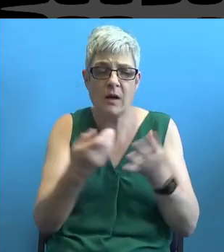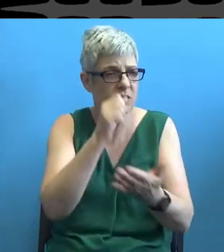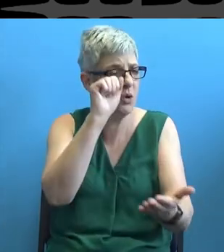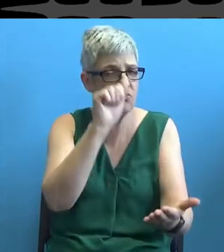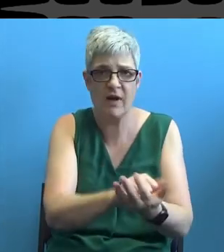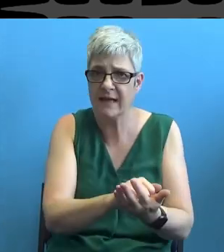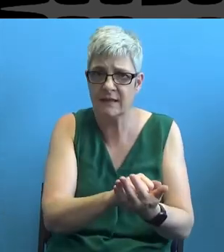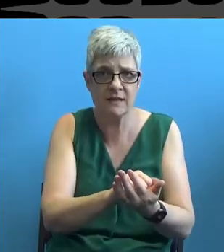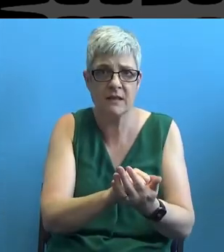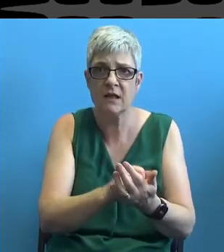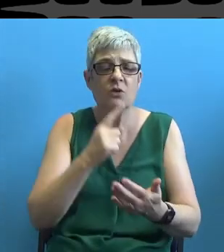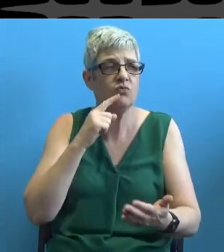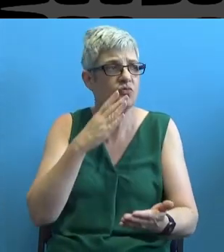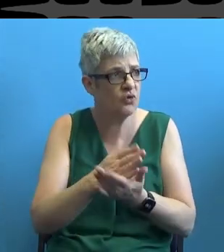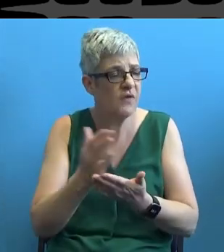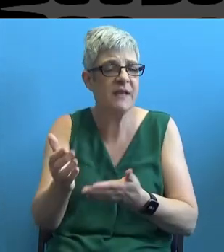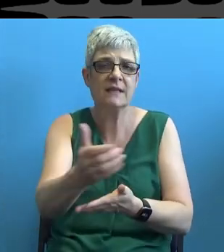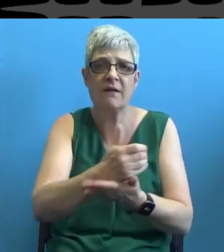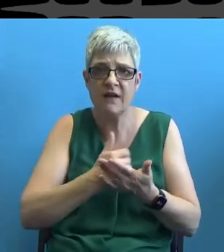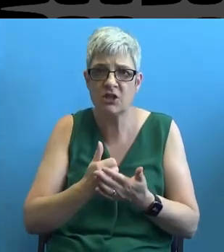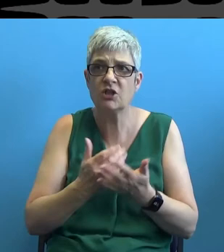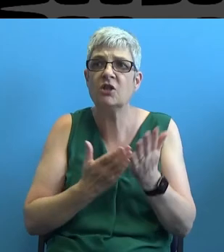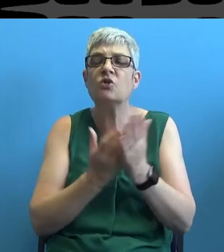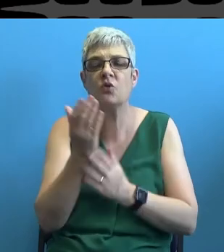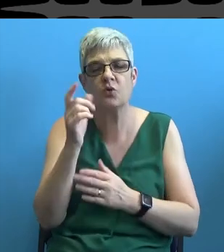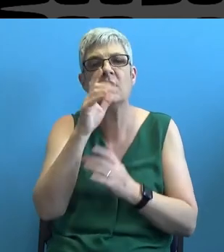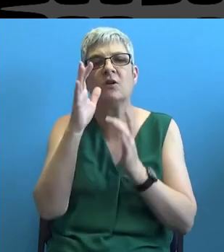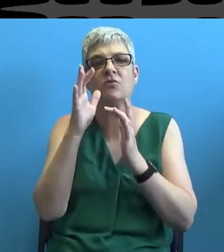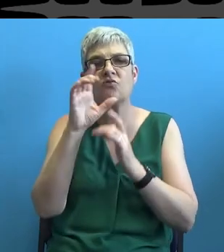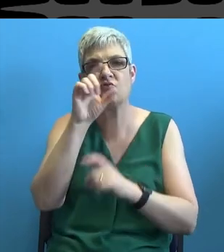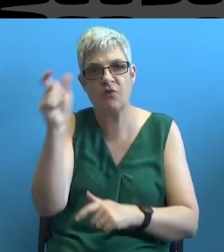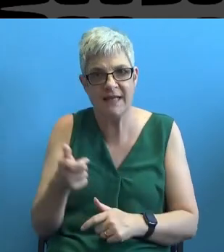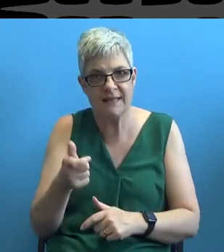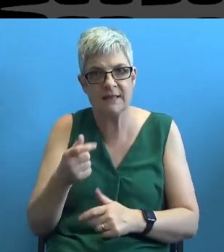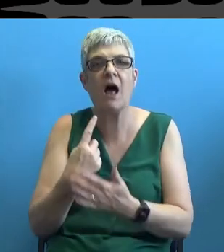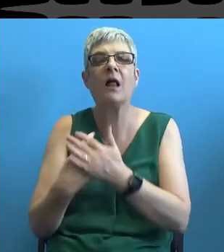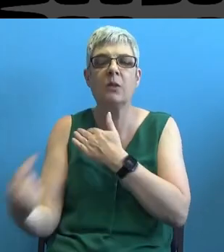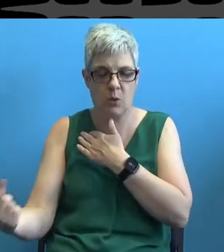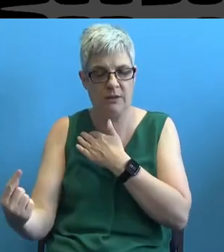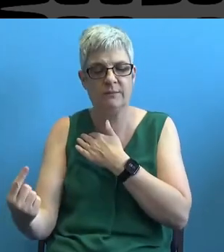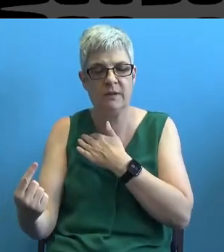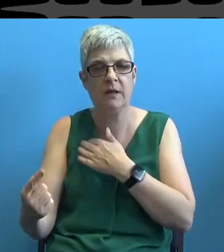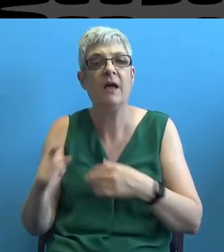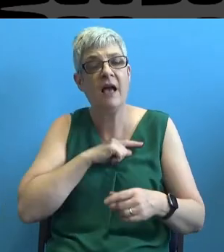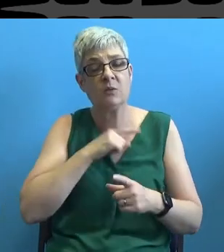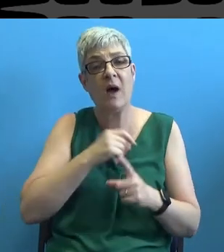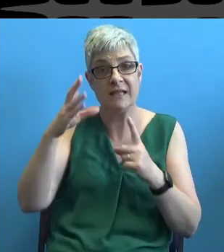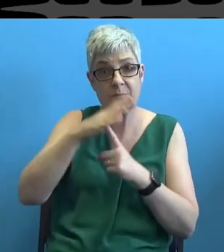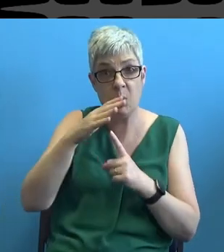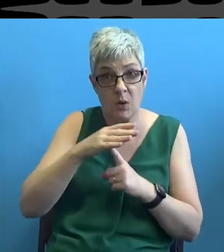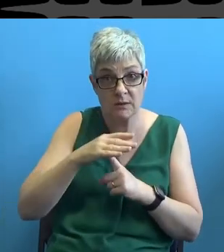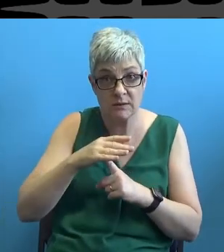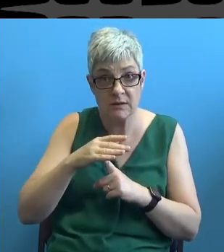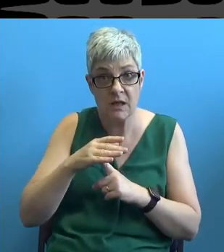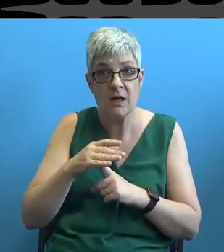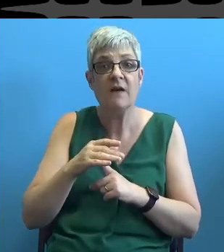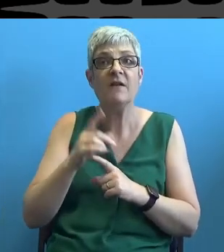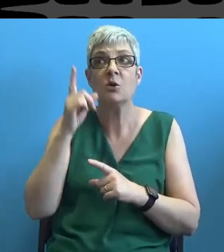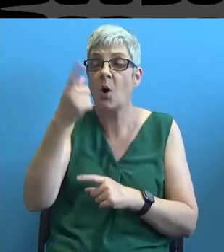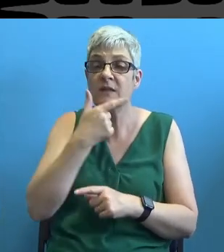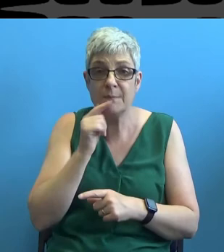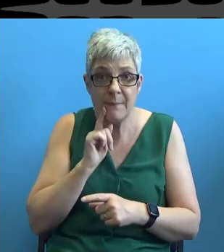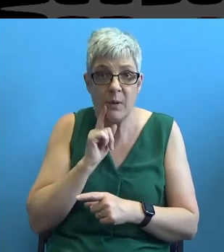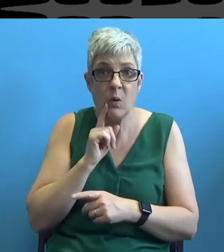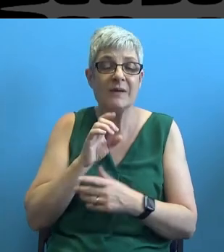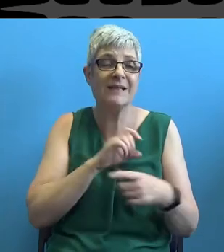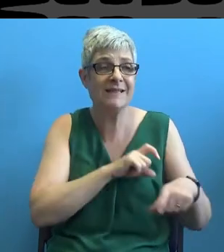the truth and the salvation's in Christ and him alone. And that's why it's important for God's people to keep meeting together, to